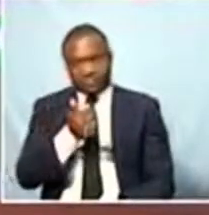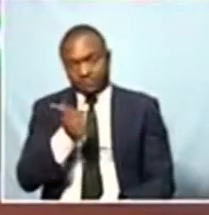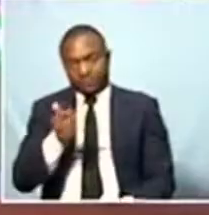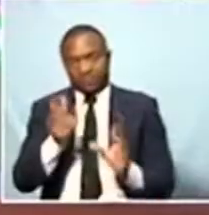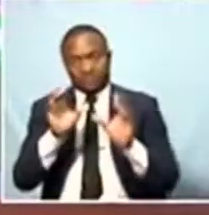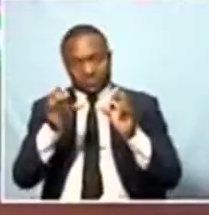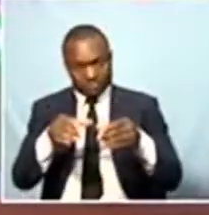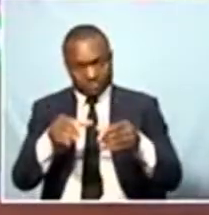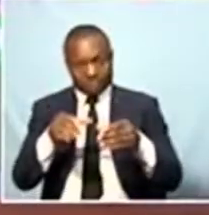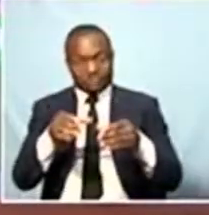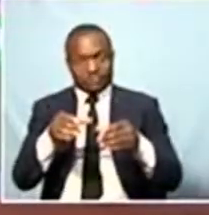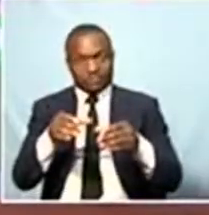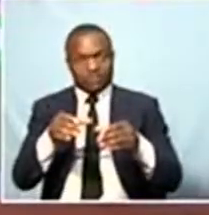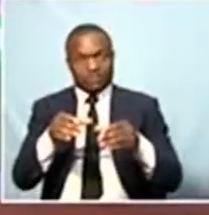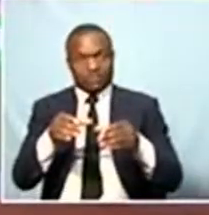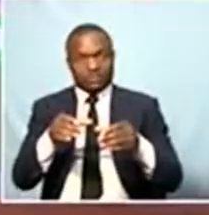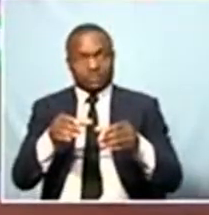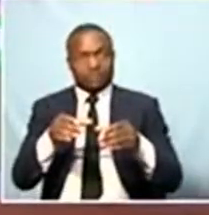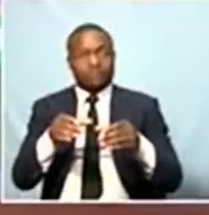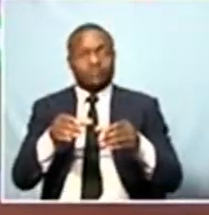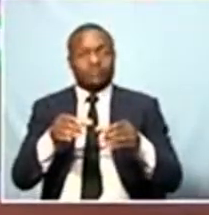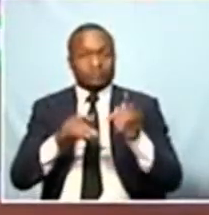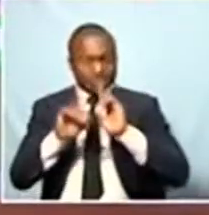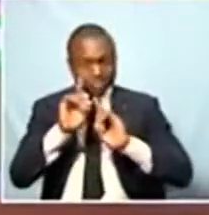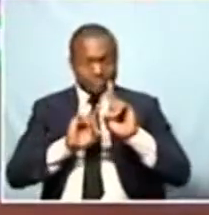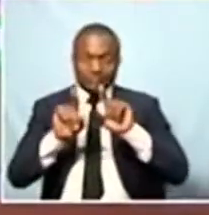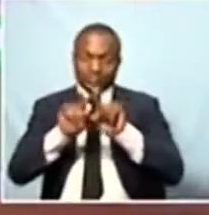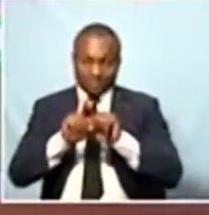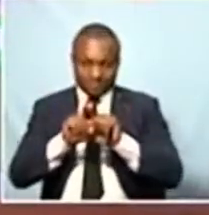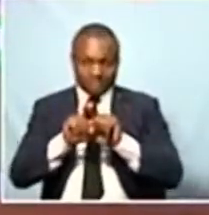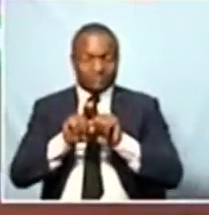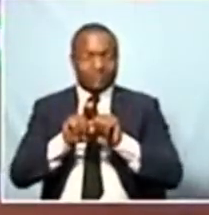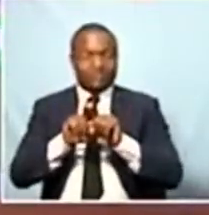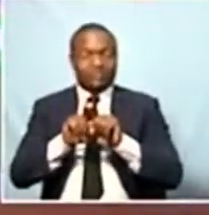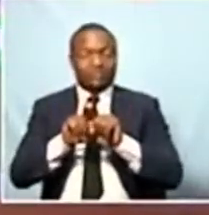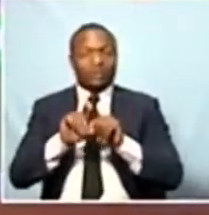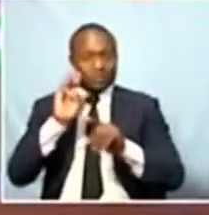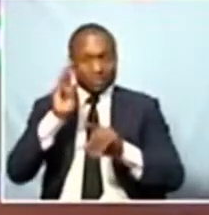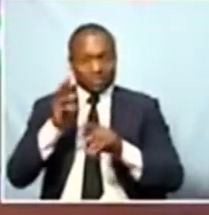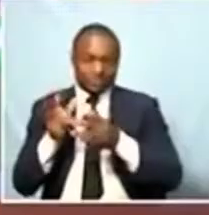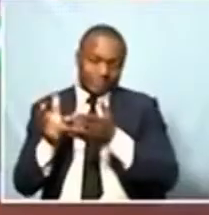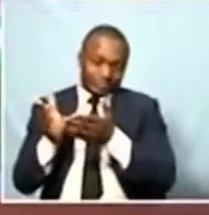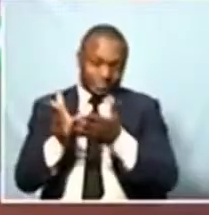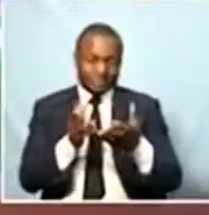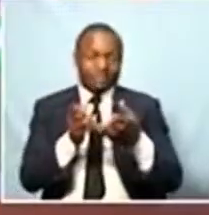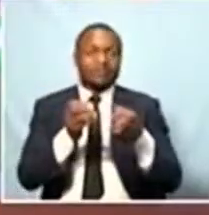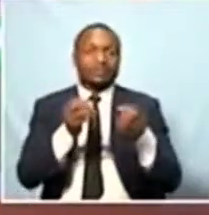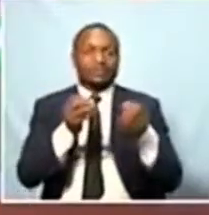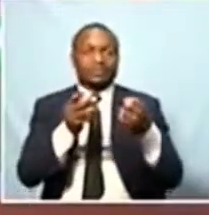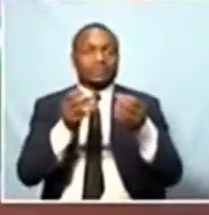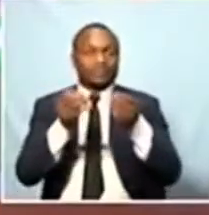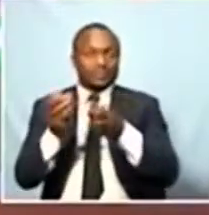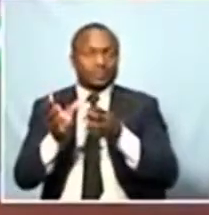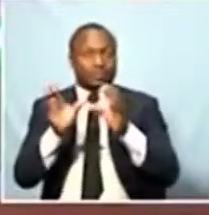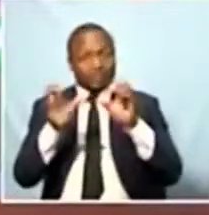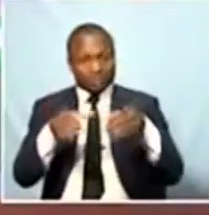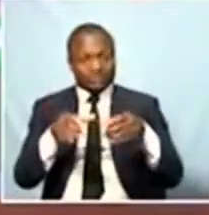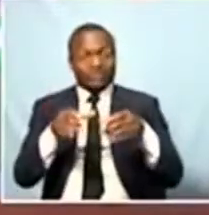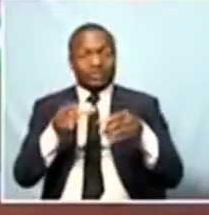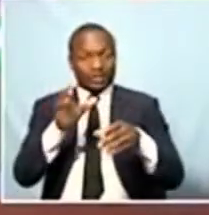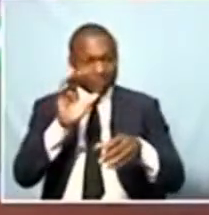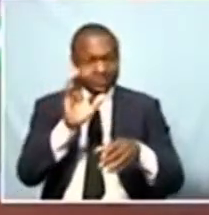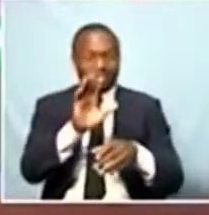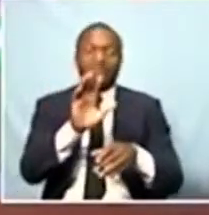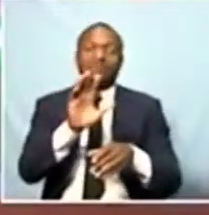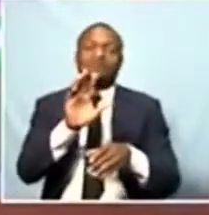committees are actually, considering the same. And whenever we can, we'll bring as many committees on your screen